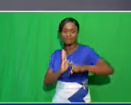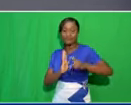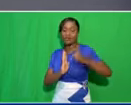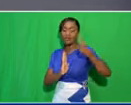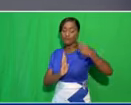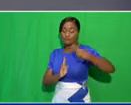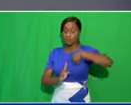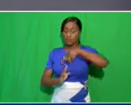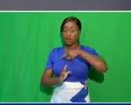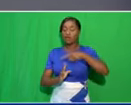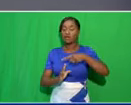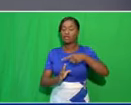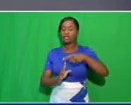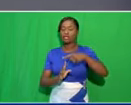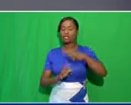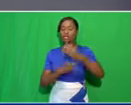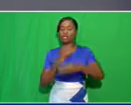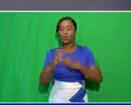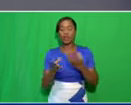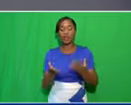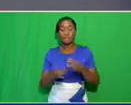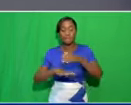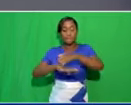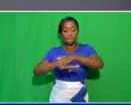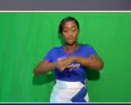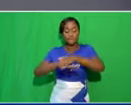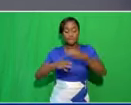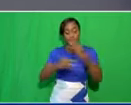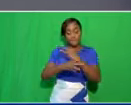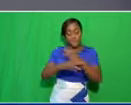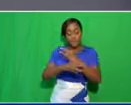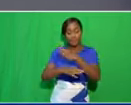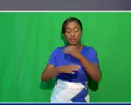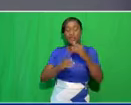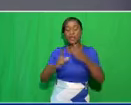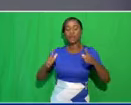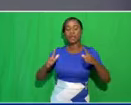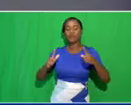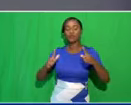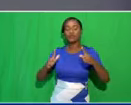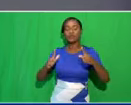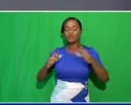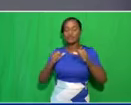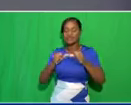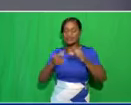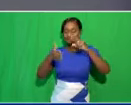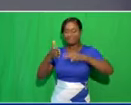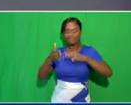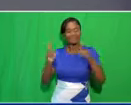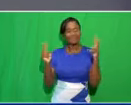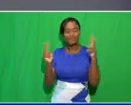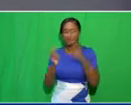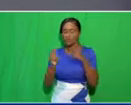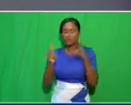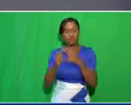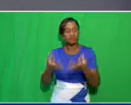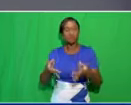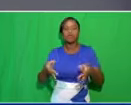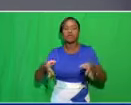there. Math and language, or math and reading, still remain very